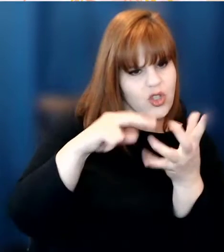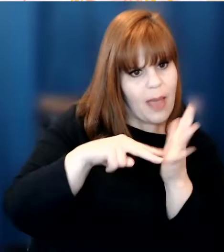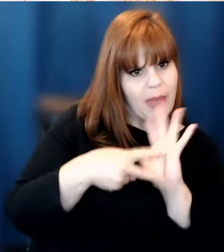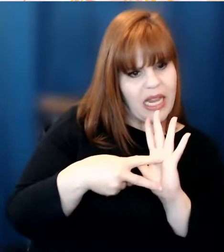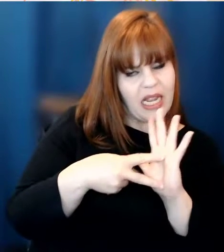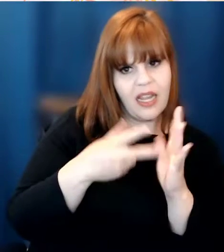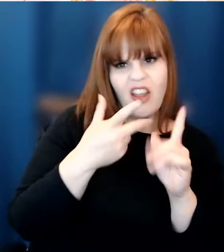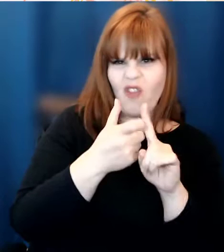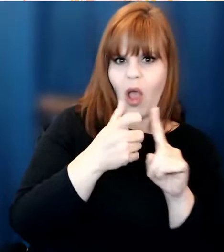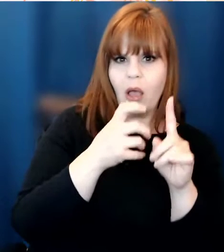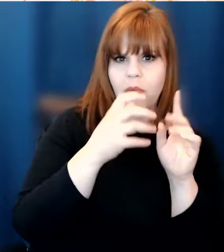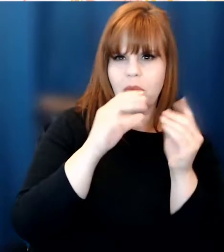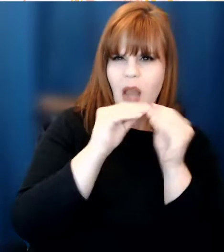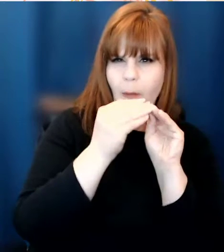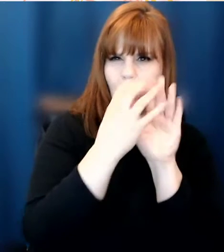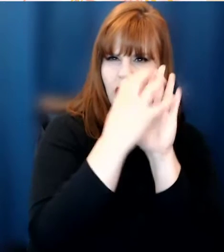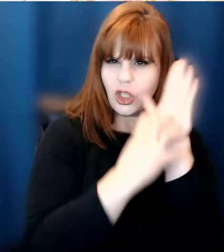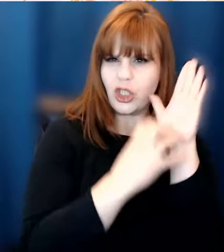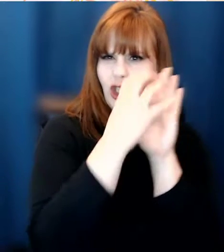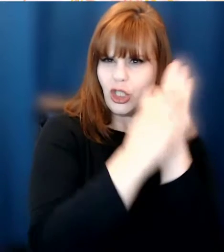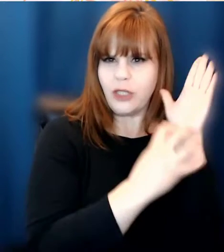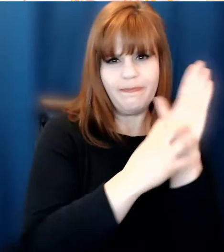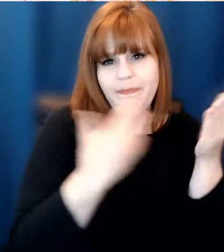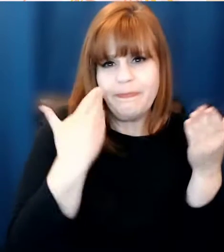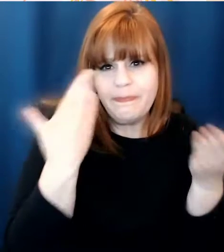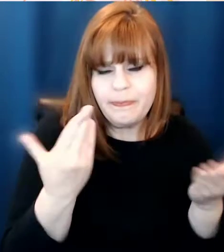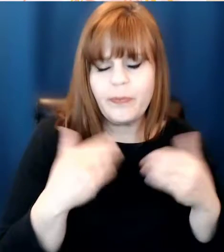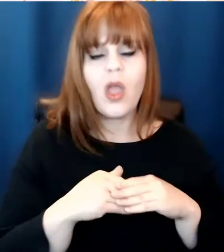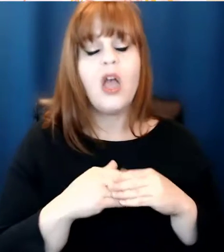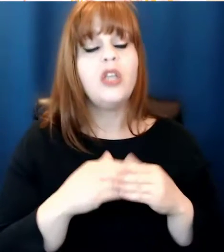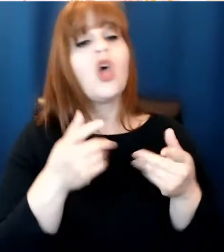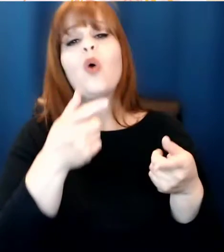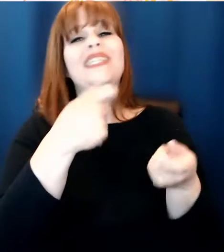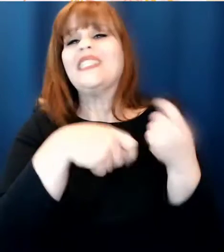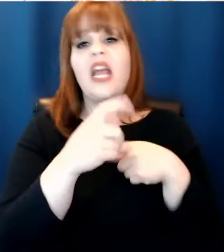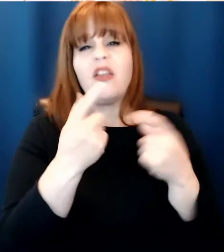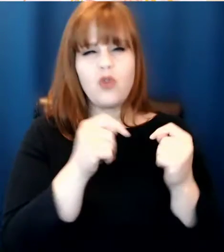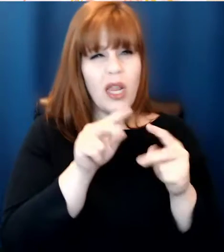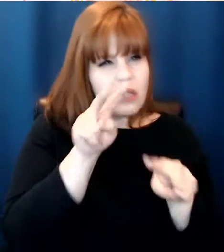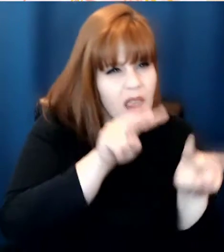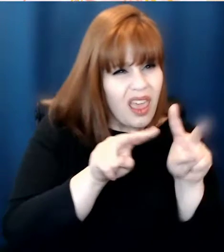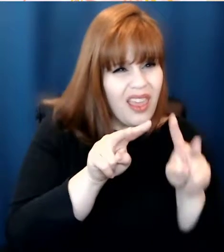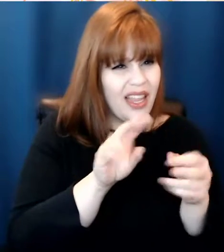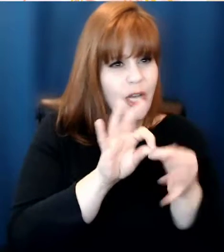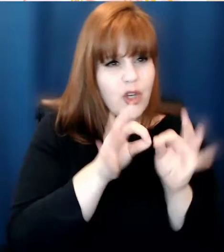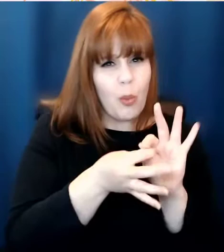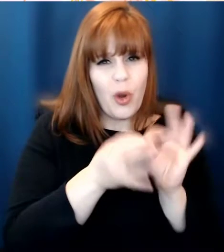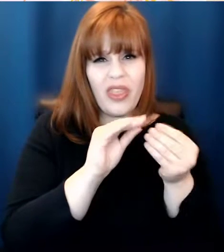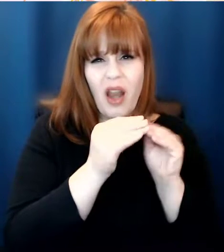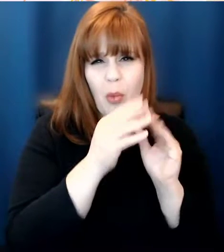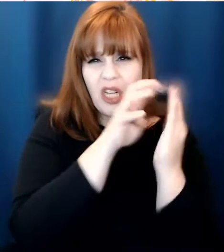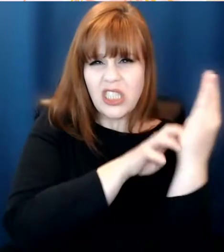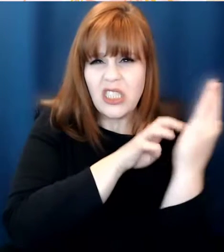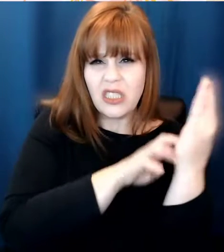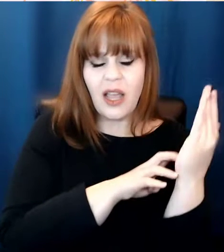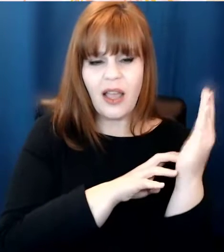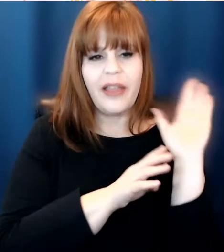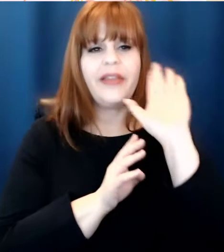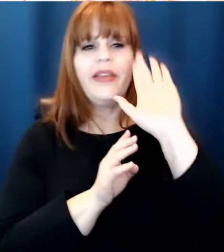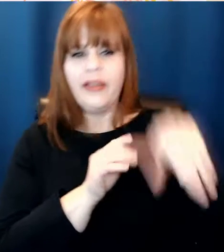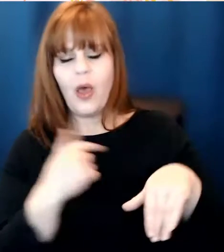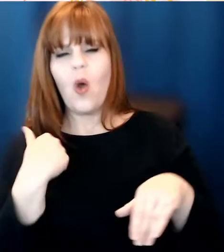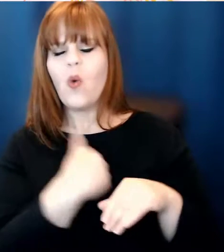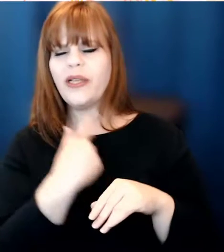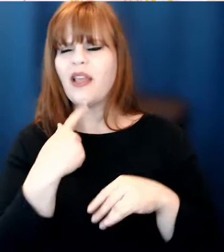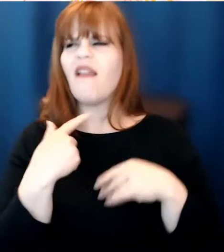being. So instead of trying to achieve that endeavor, what we did was we said, hey, we're computer